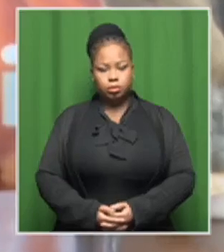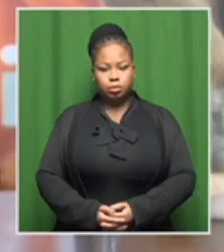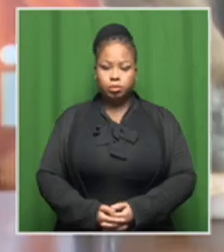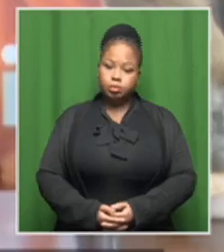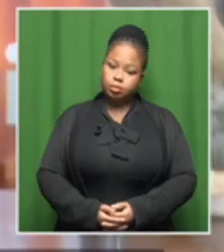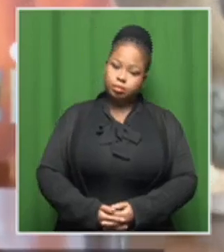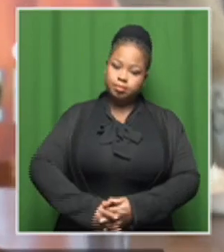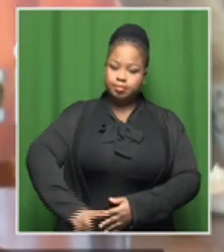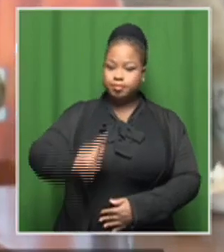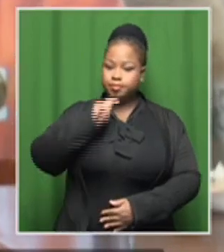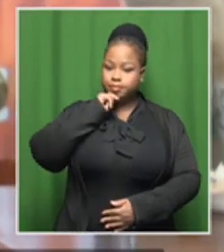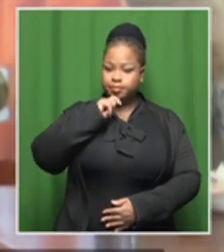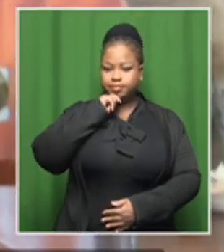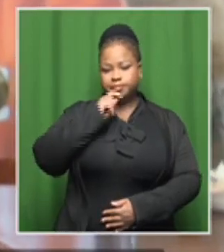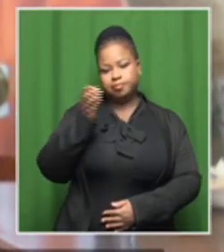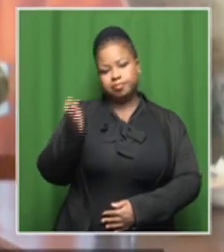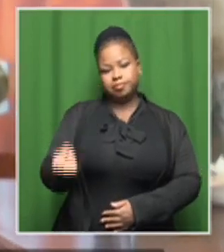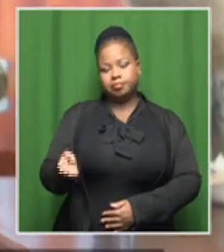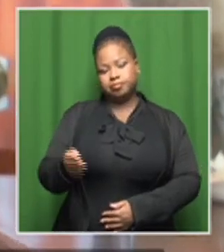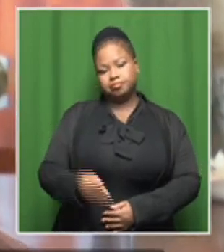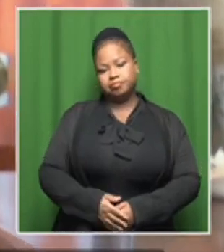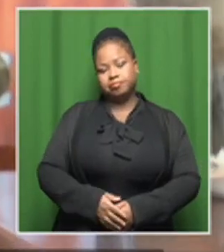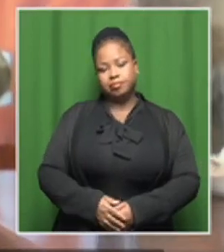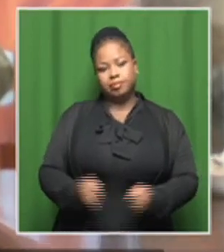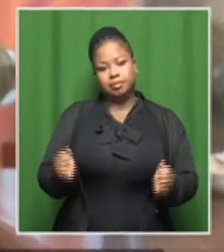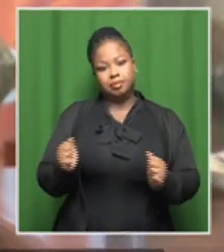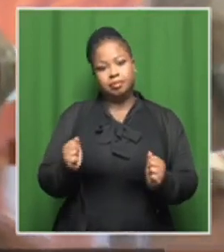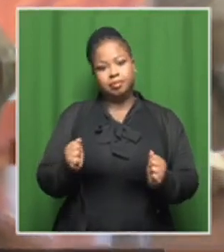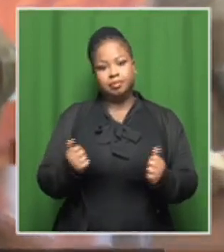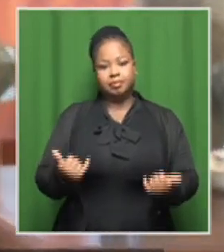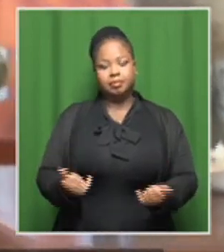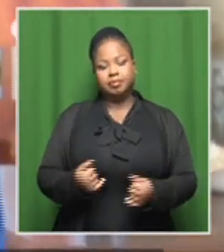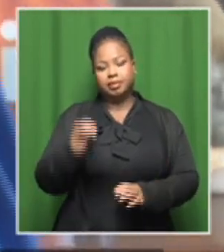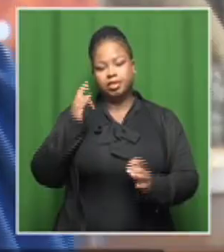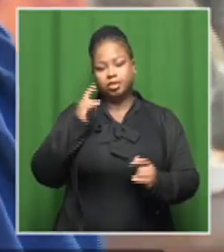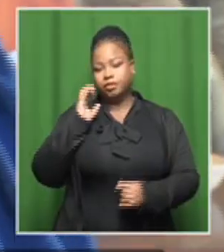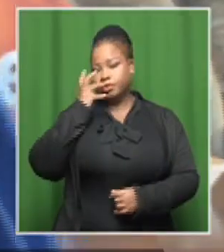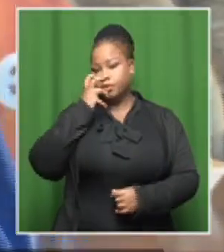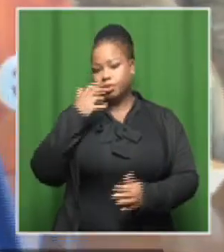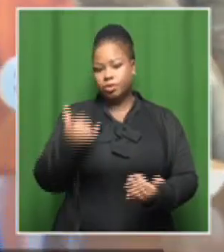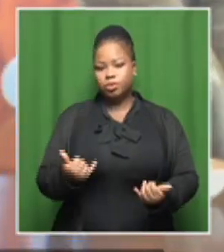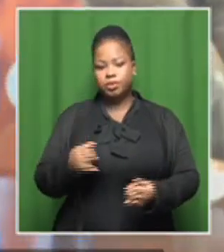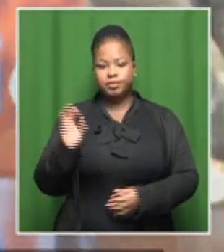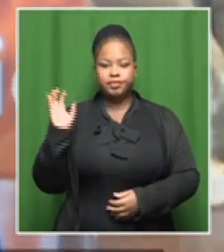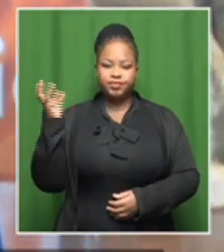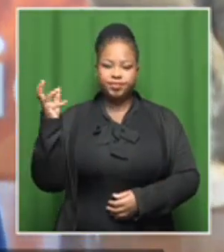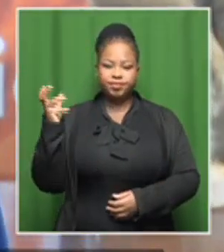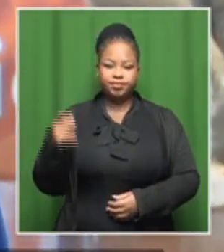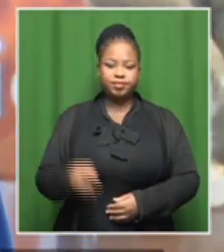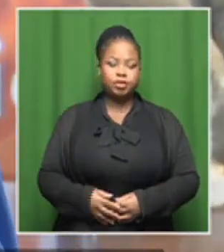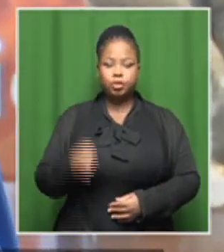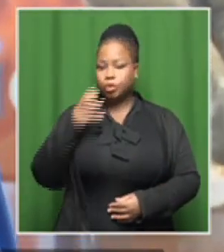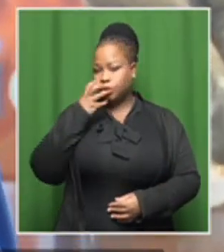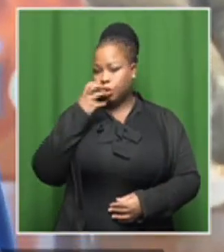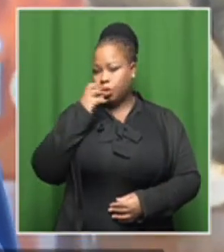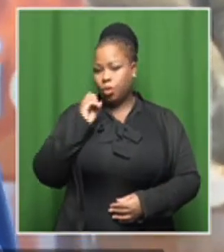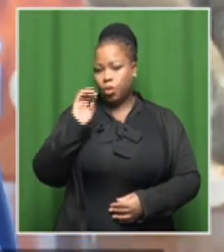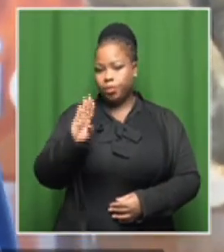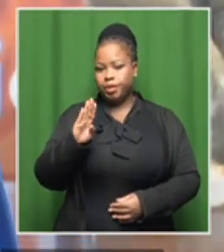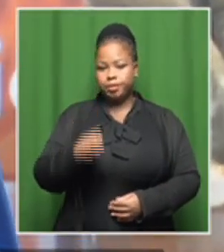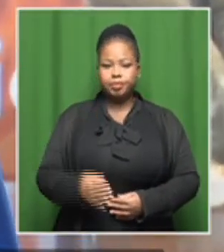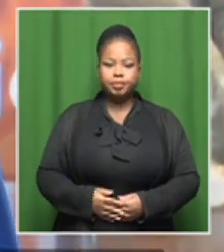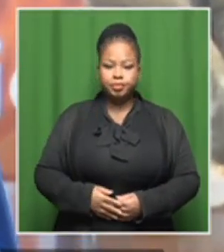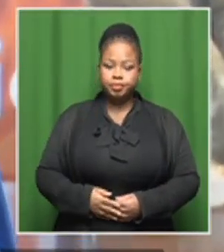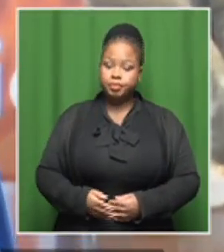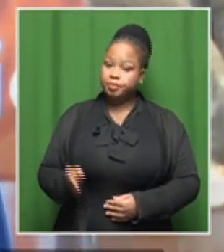Well, a very good morning to you from a crisp city of roses. We're, of course, in the Free State capital, Bloemfontein. And this is, of